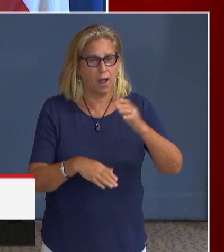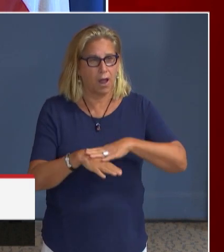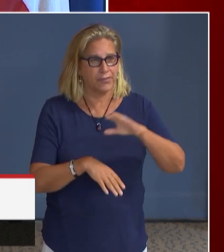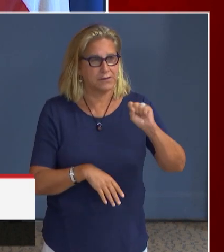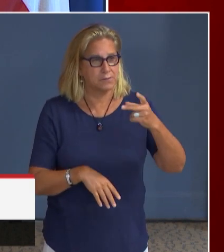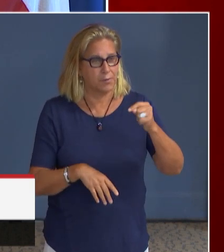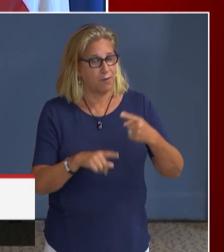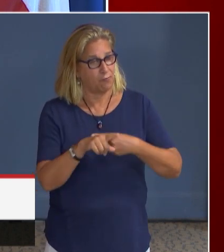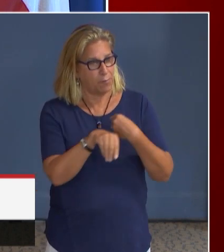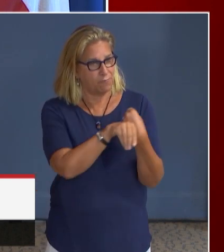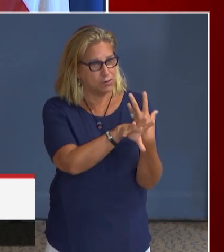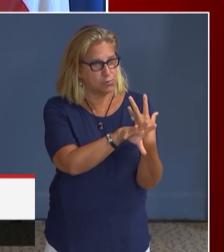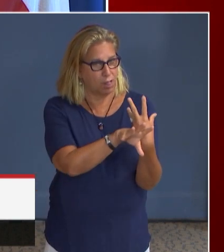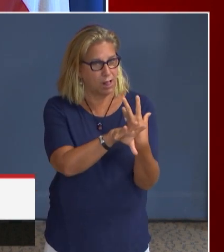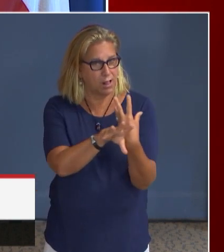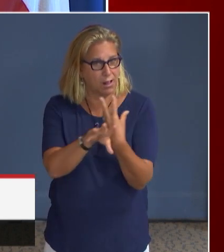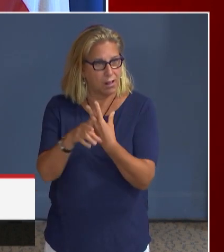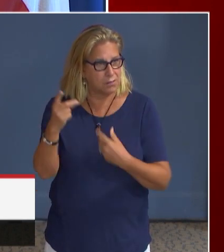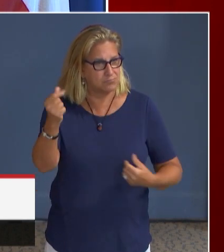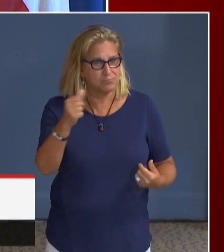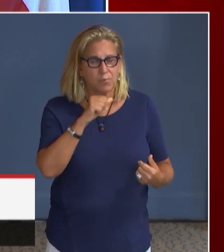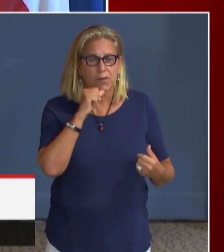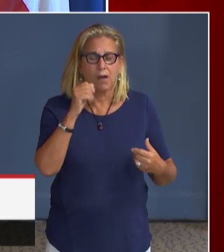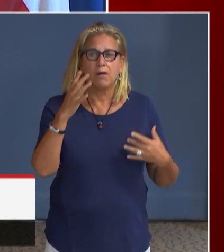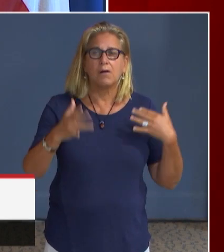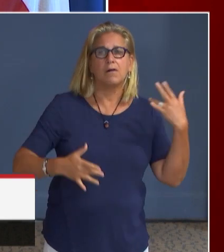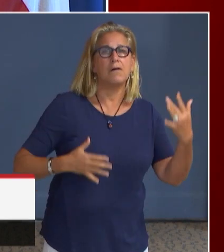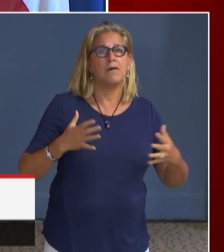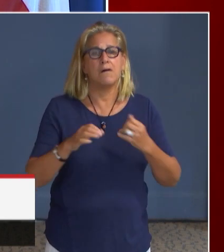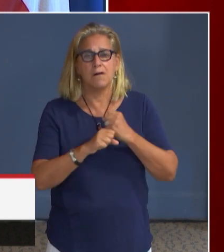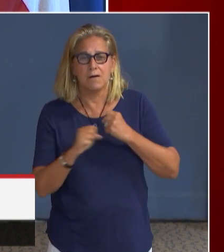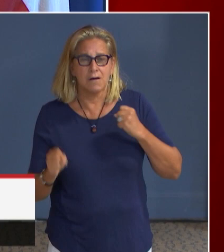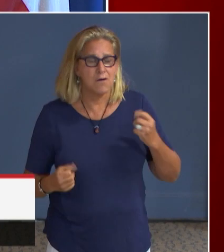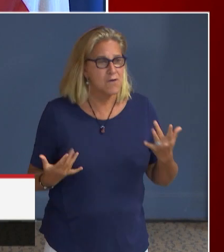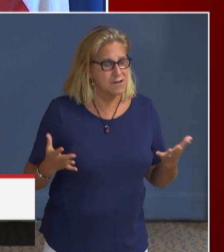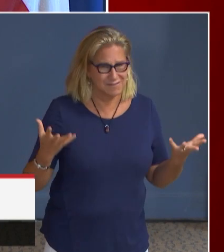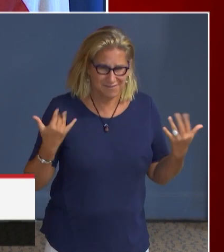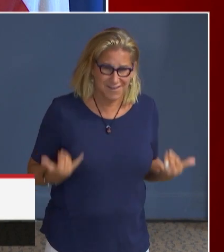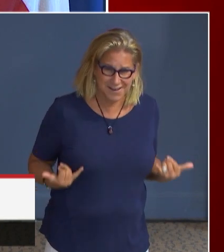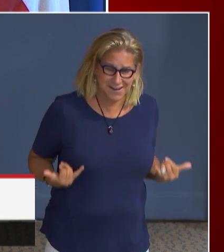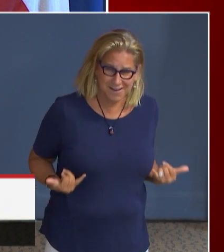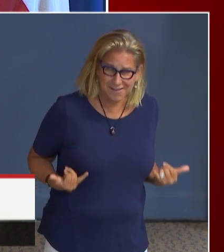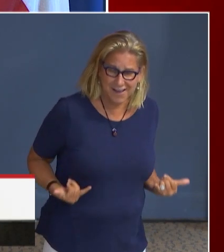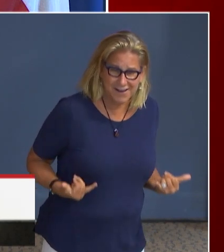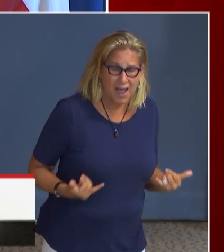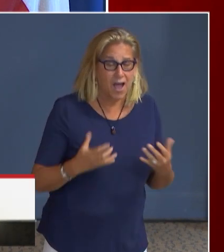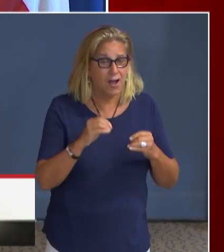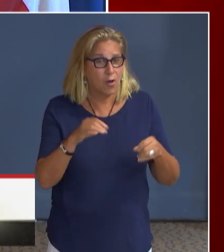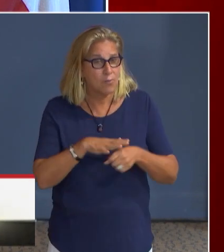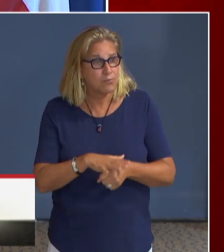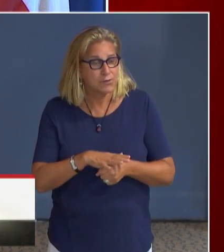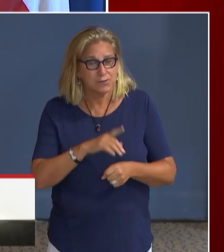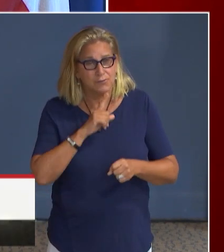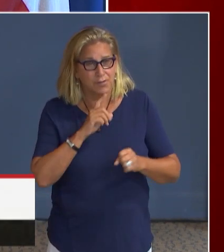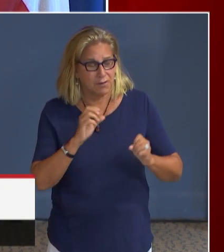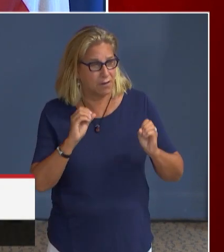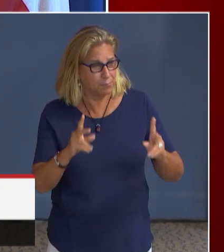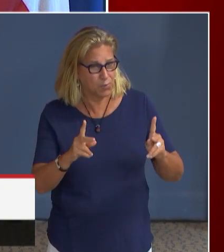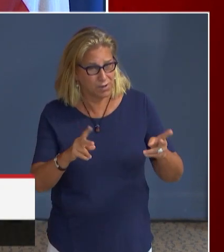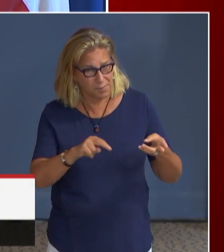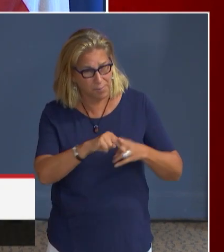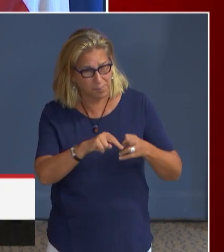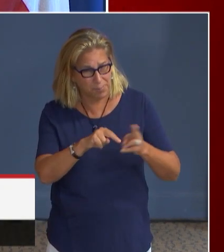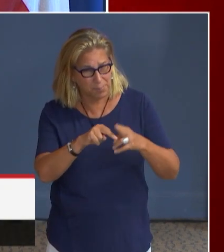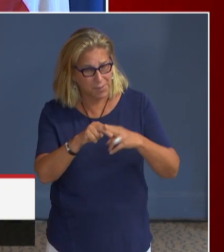process being virtual took some of the edge off and allowed me to be myself in a relaxed